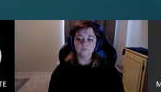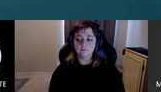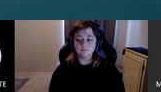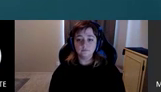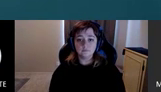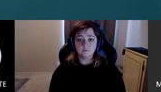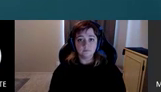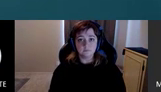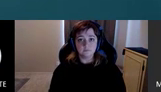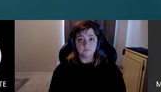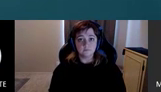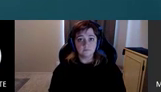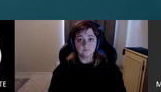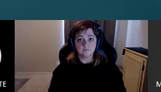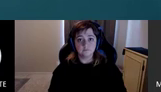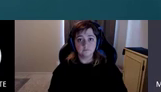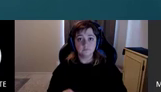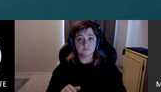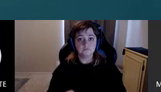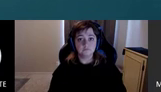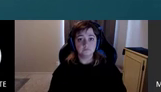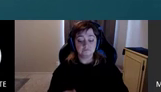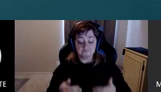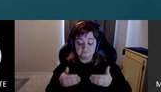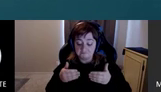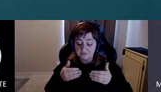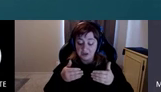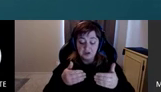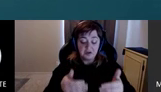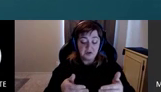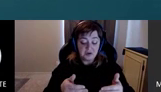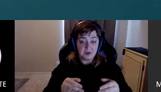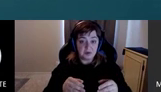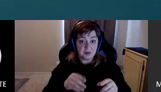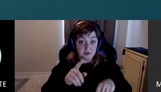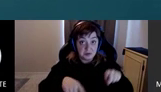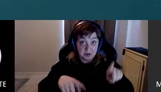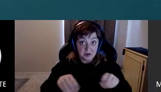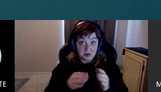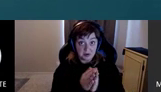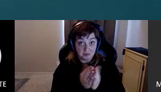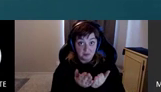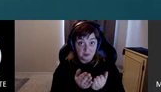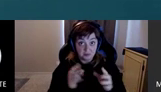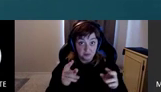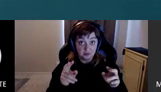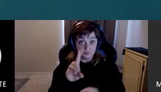And that's going to go into this diversity in books, diverse books.